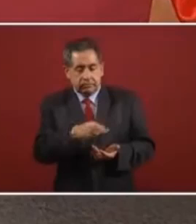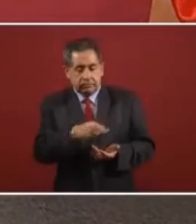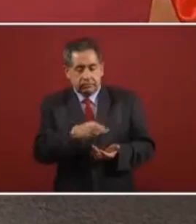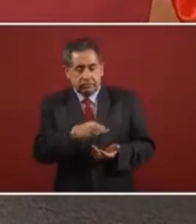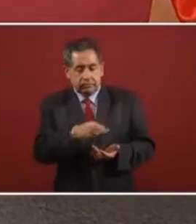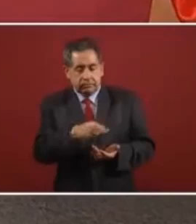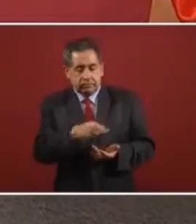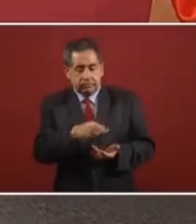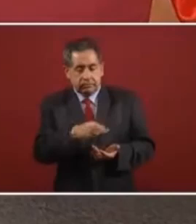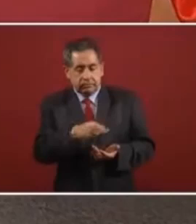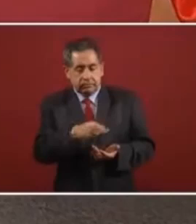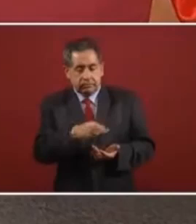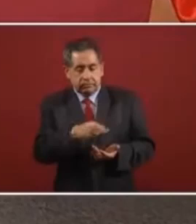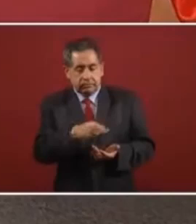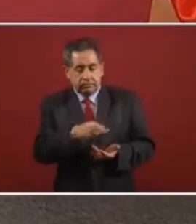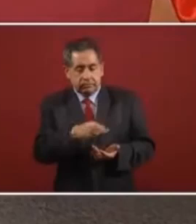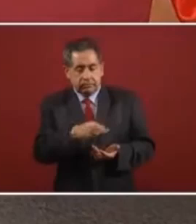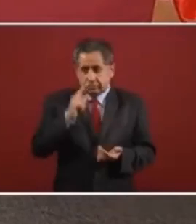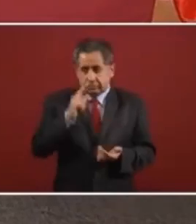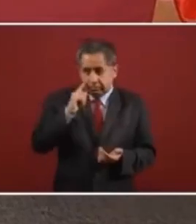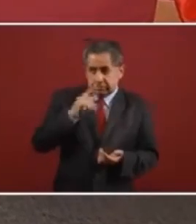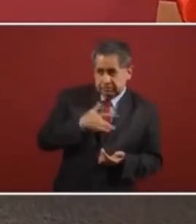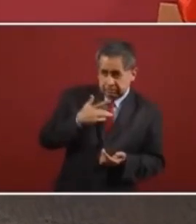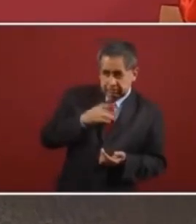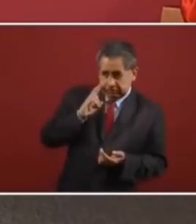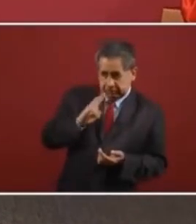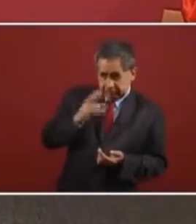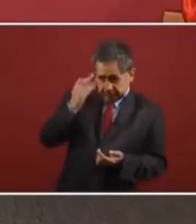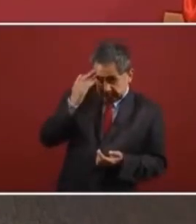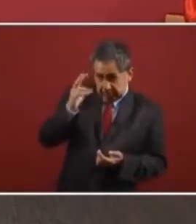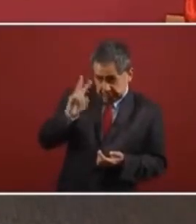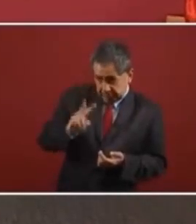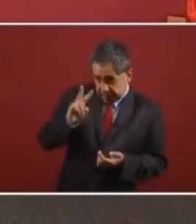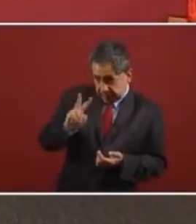happening. Is this for real?